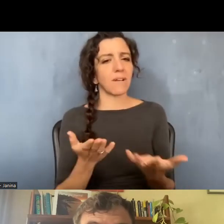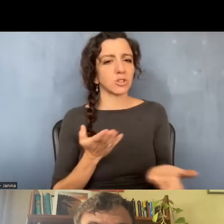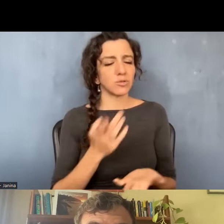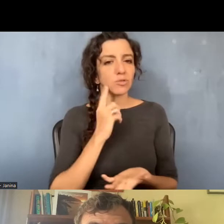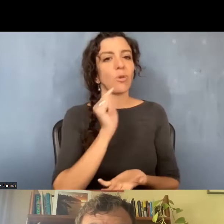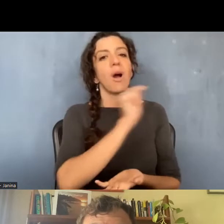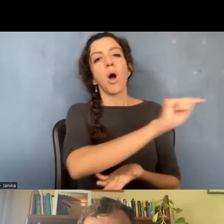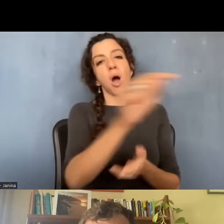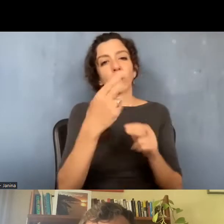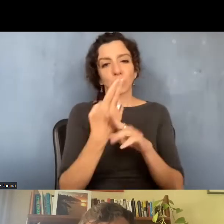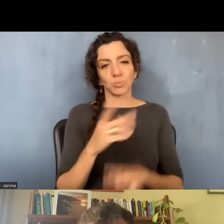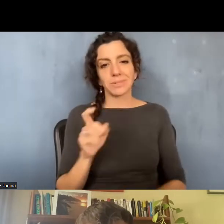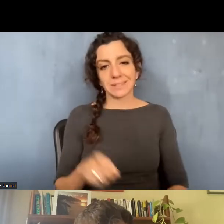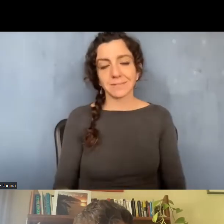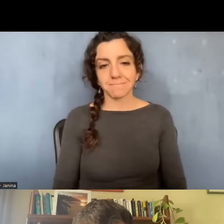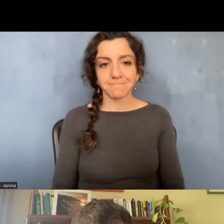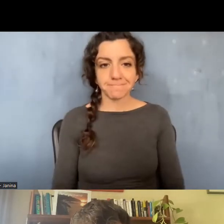services that our clients need."